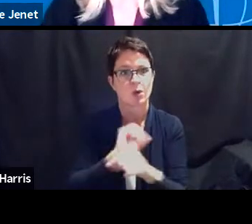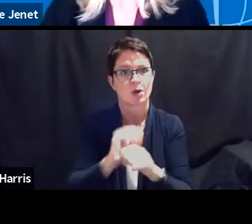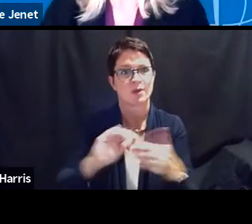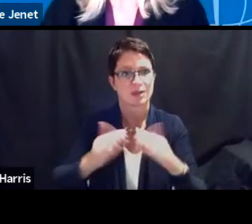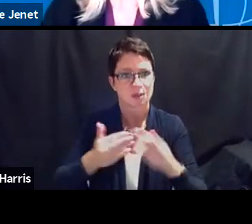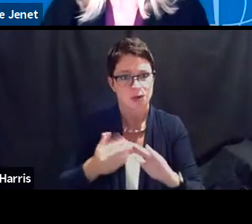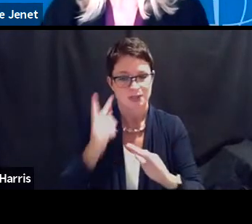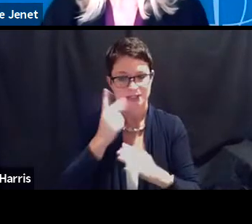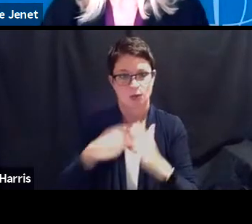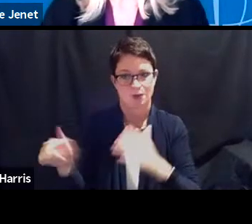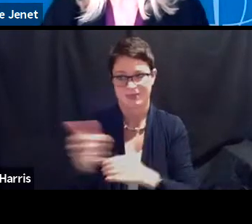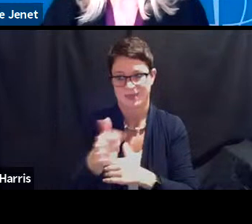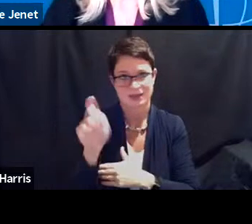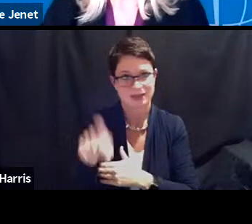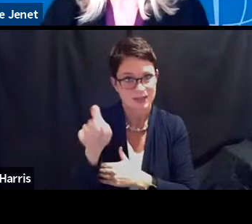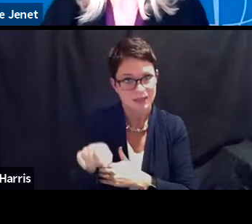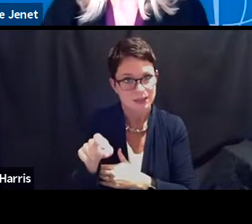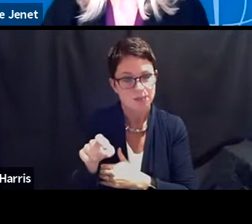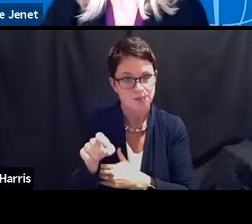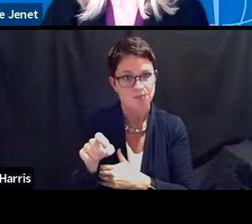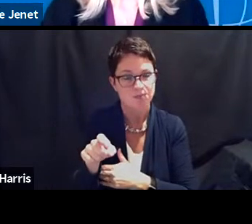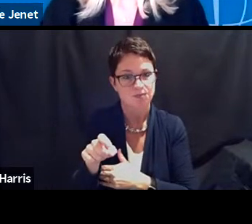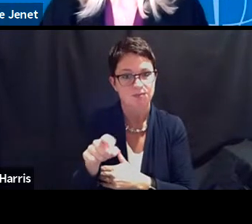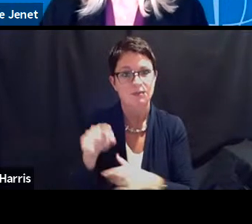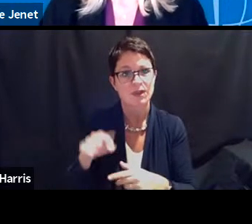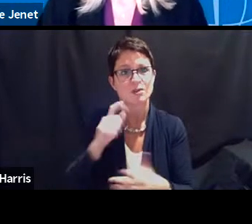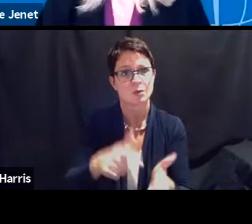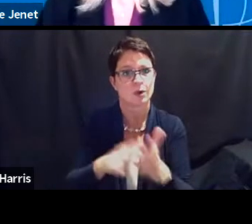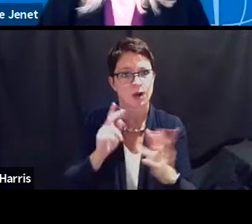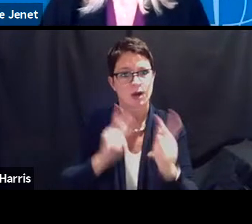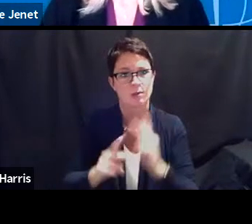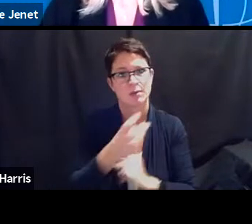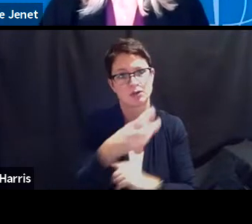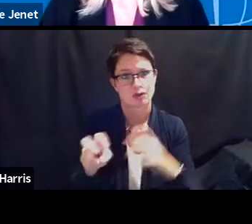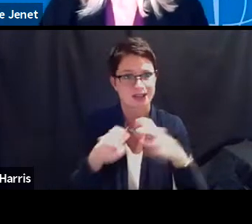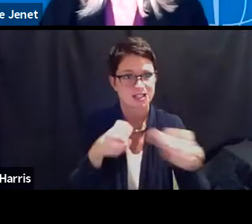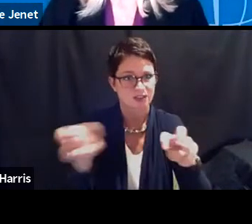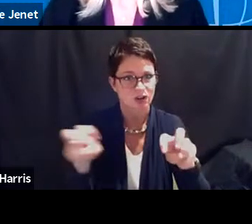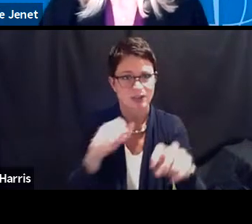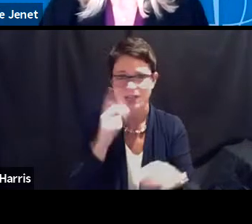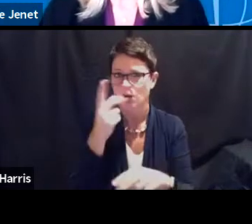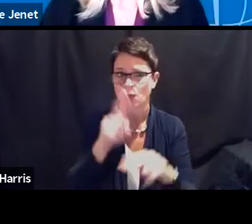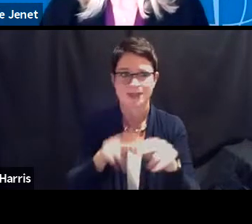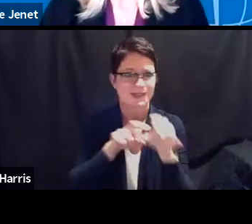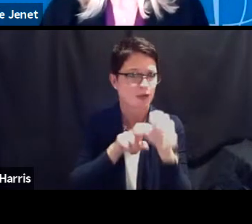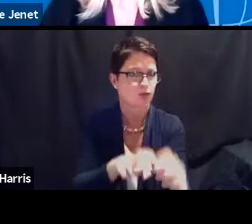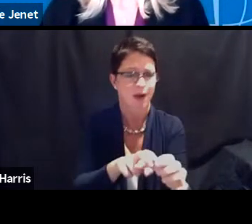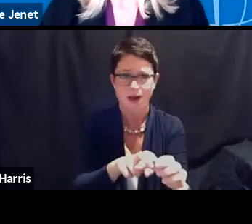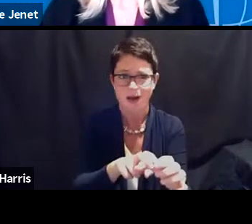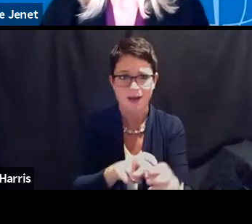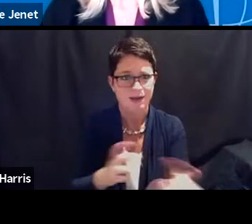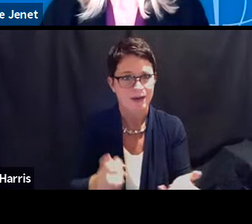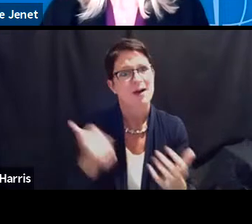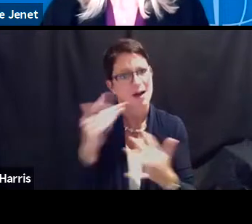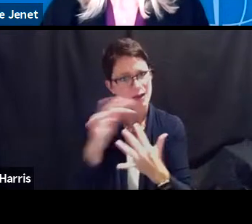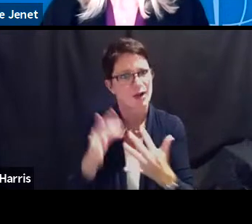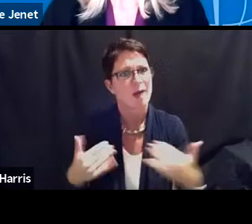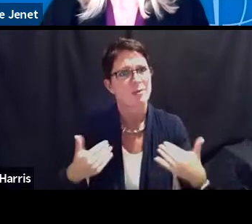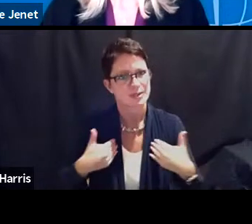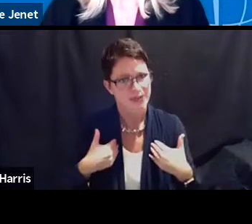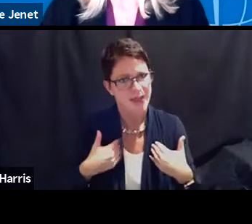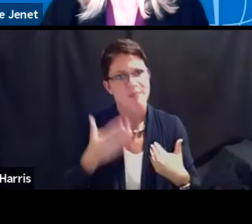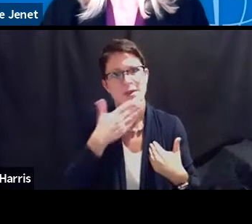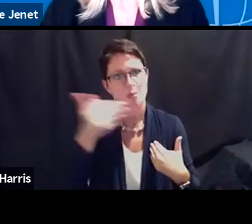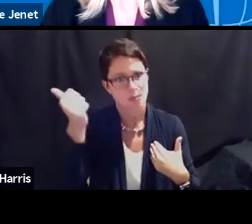what they really need, as this will require people to transfer, and it's not a one-seat ride, where there's other options that are a lot